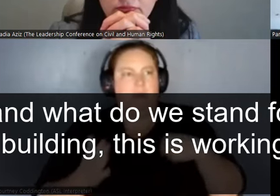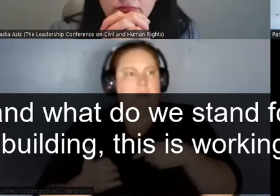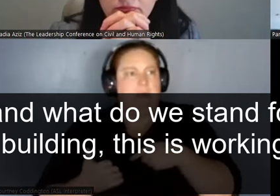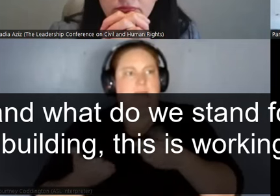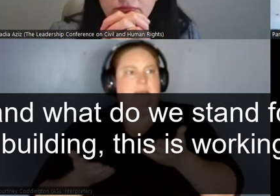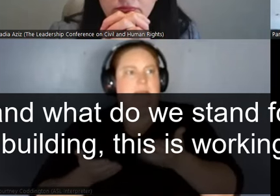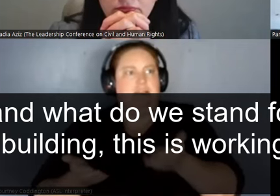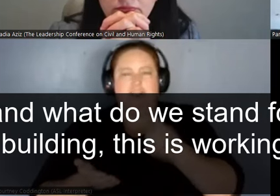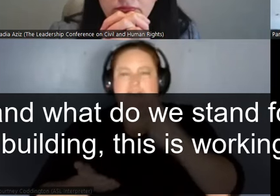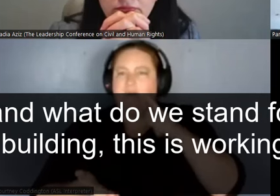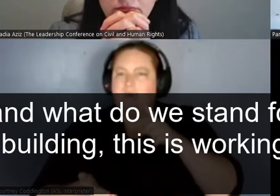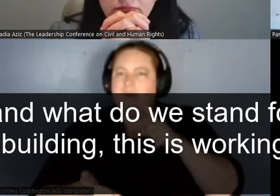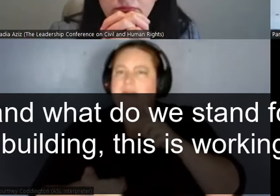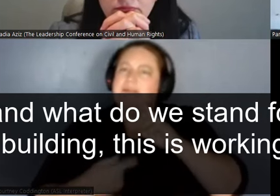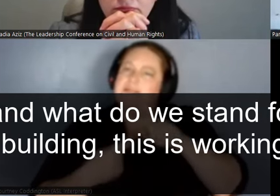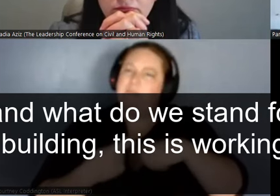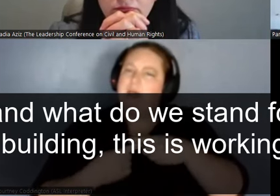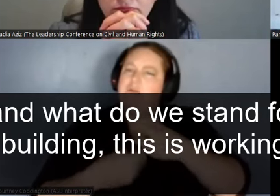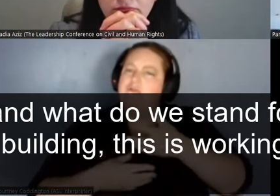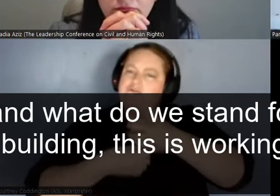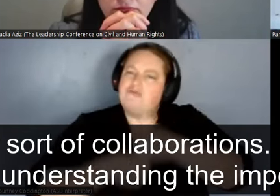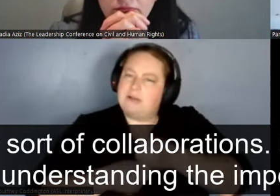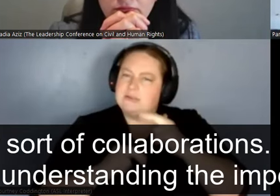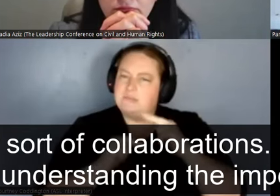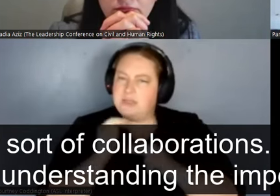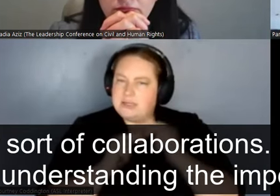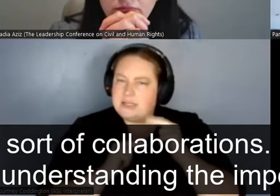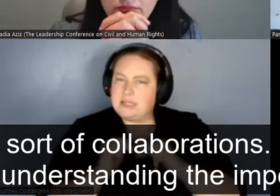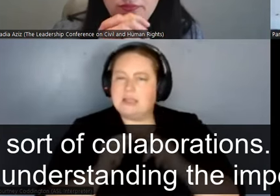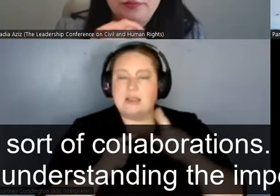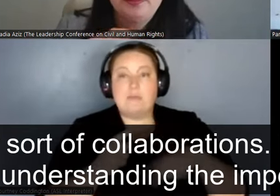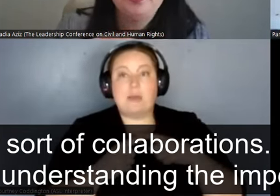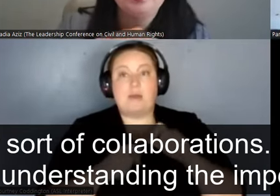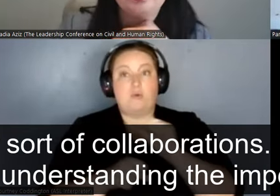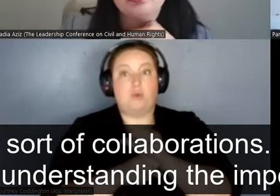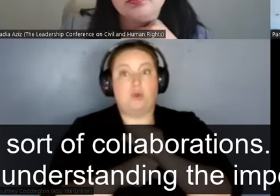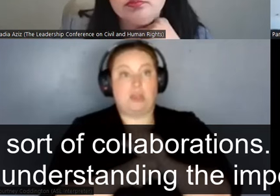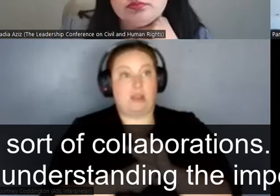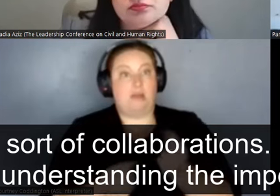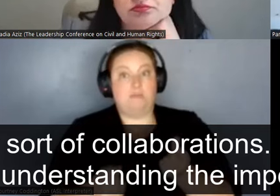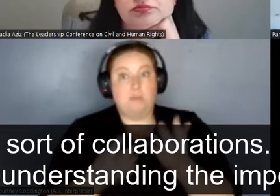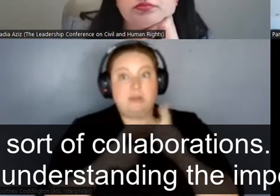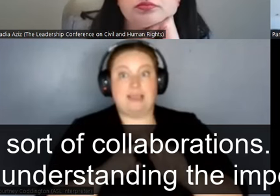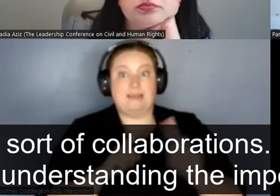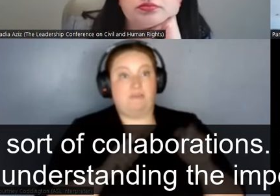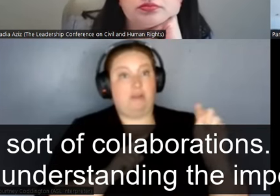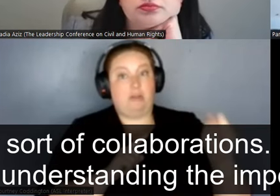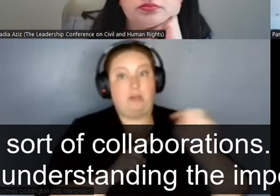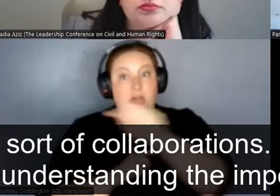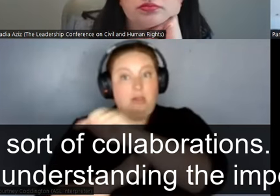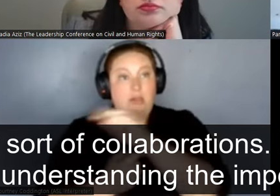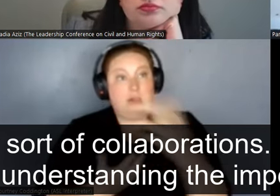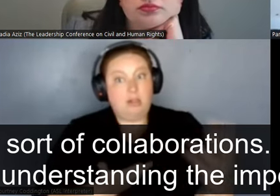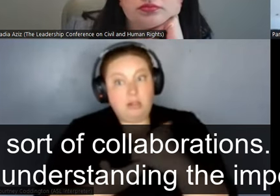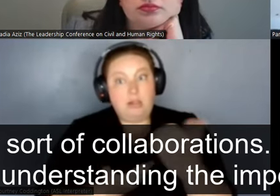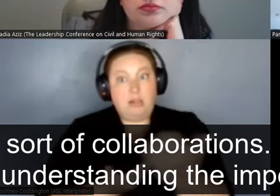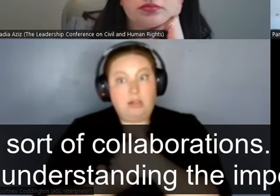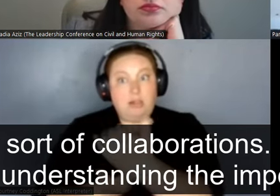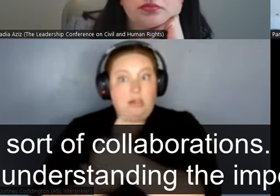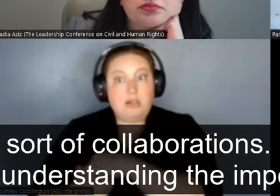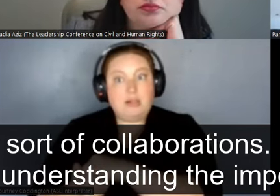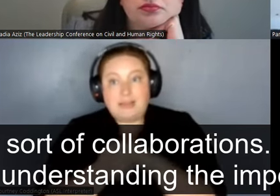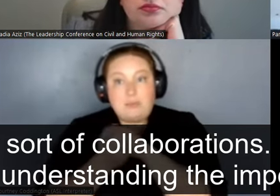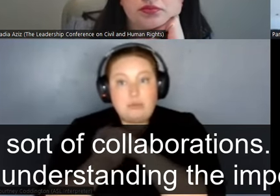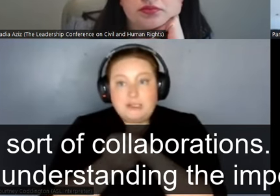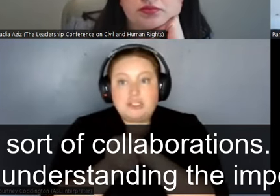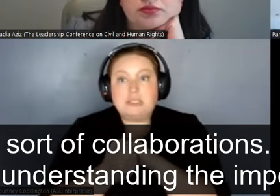This is about trust building. This is about working across sectors, multi-sector sort of collaborations. But this is